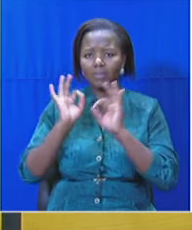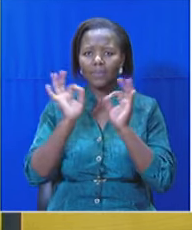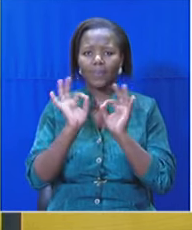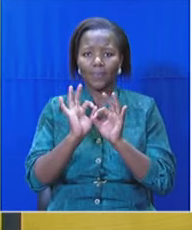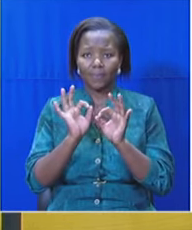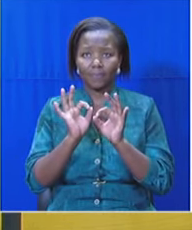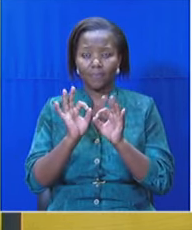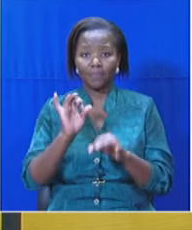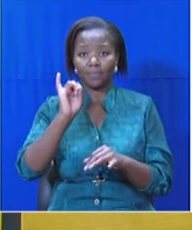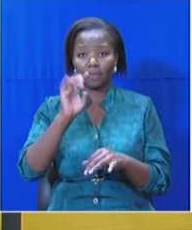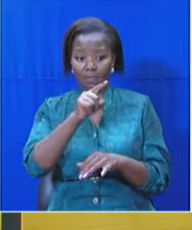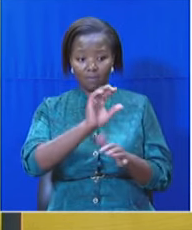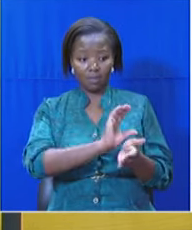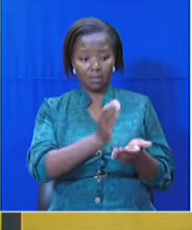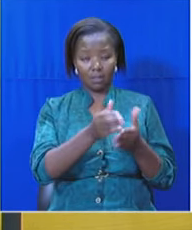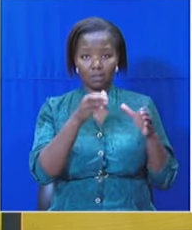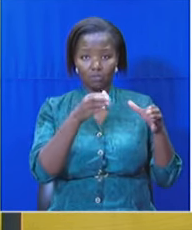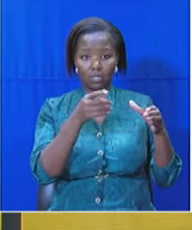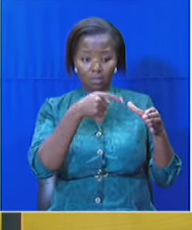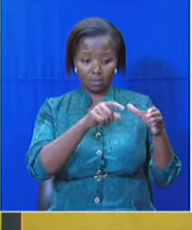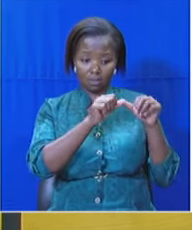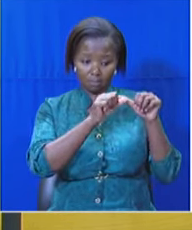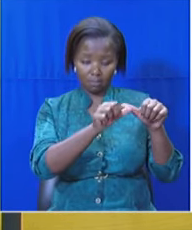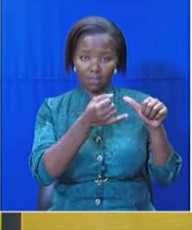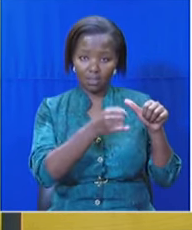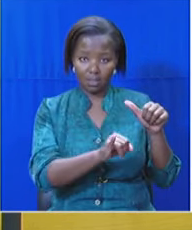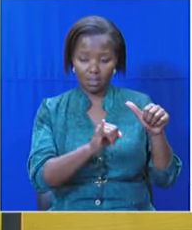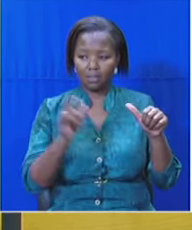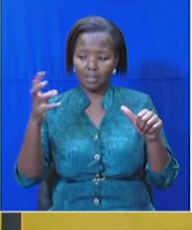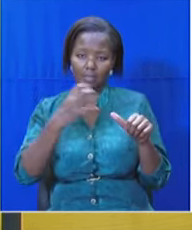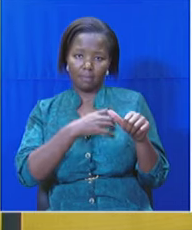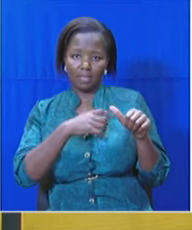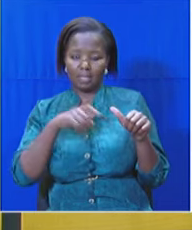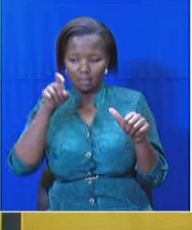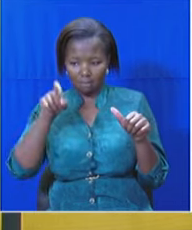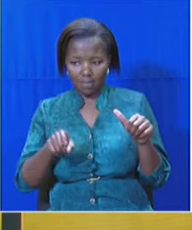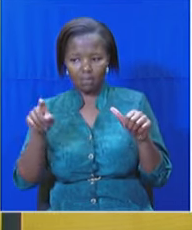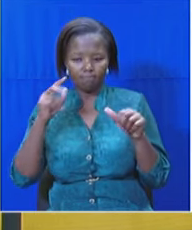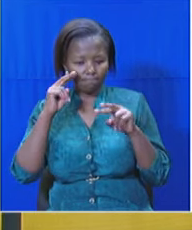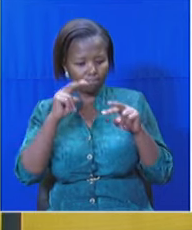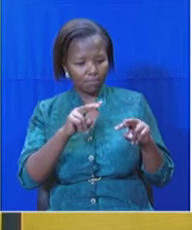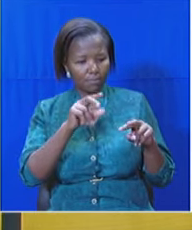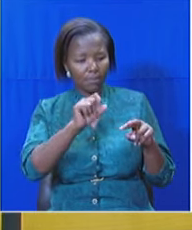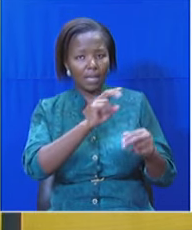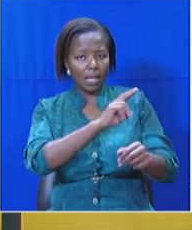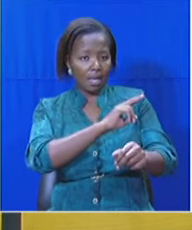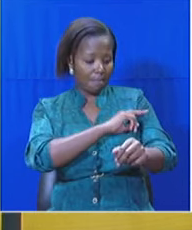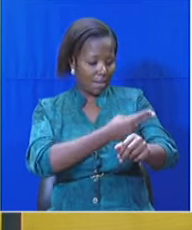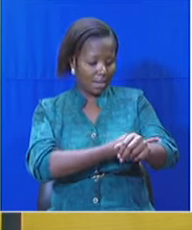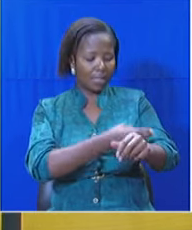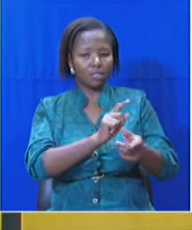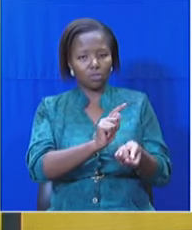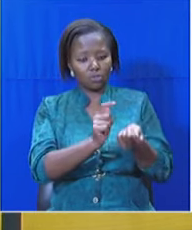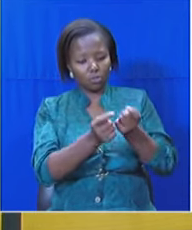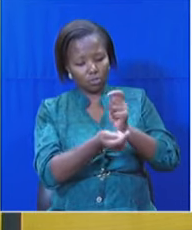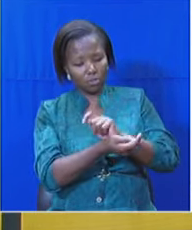If the Ngonyama Trust still has to exist, the Minister should consider reconceptualizing its mandate with a